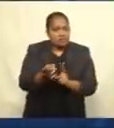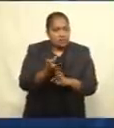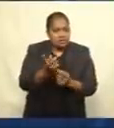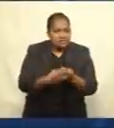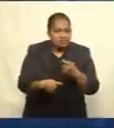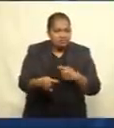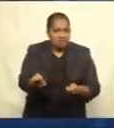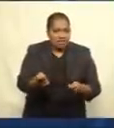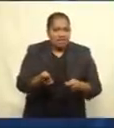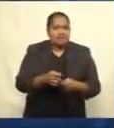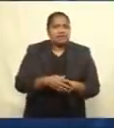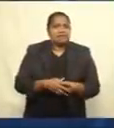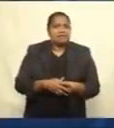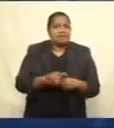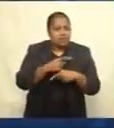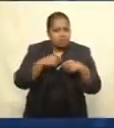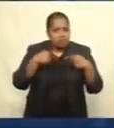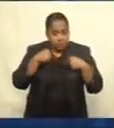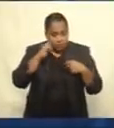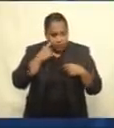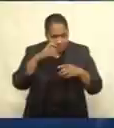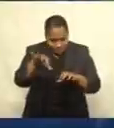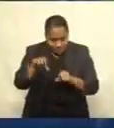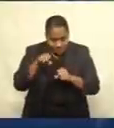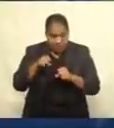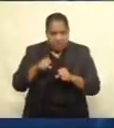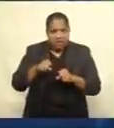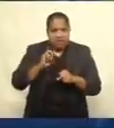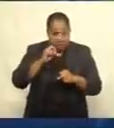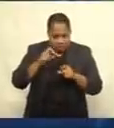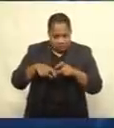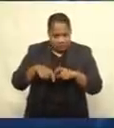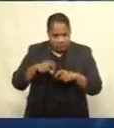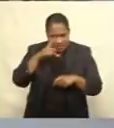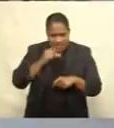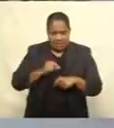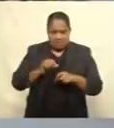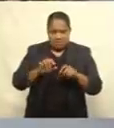will investigate and charge those that are being